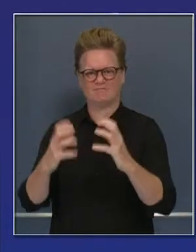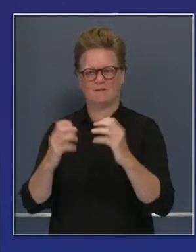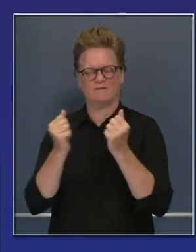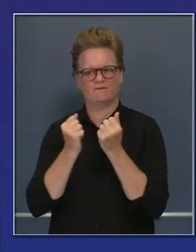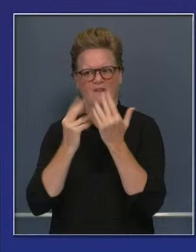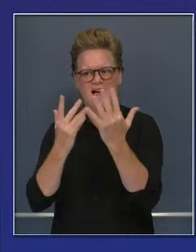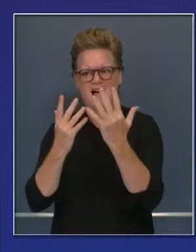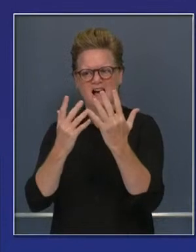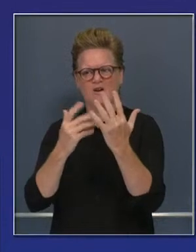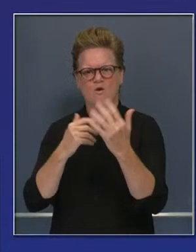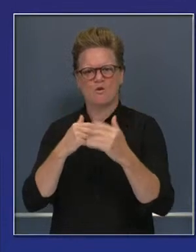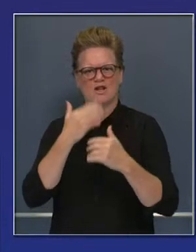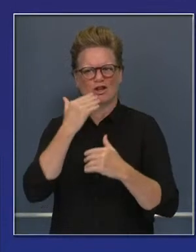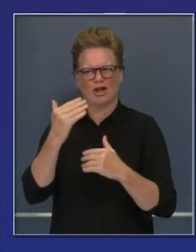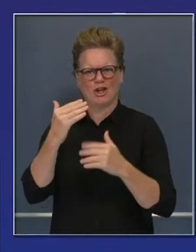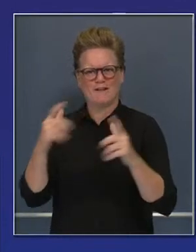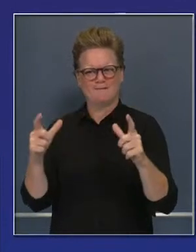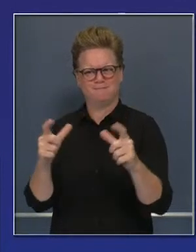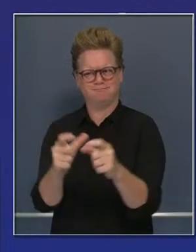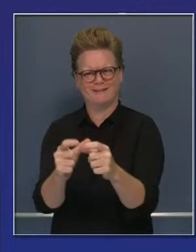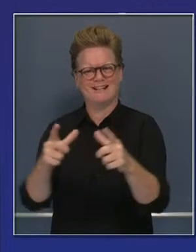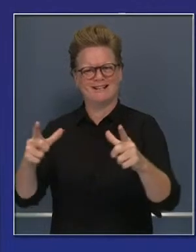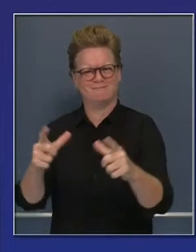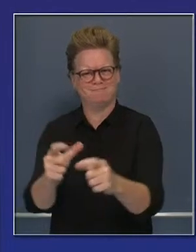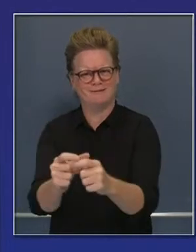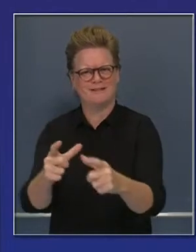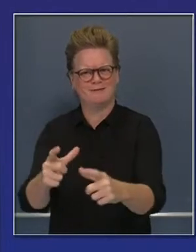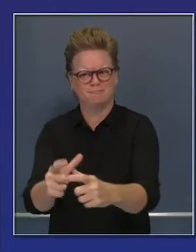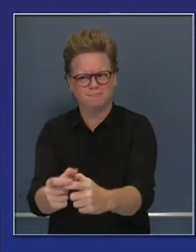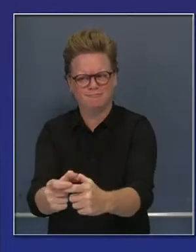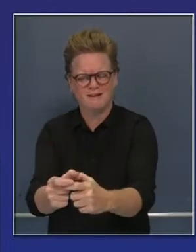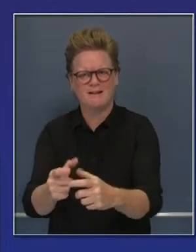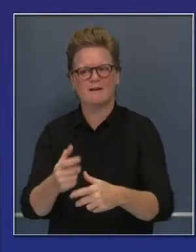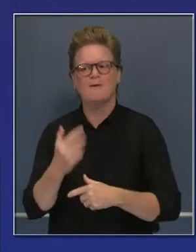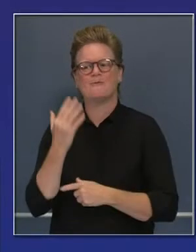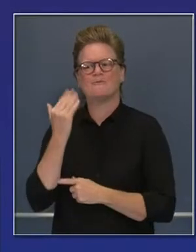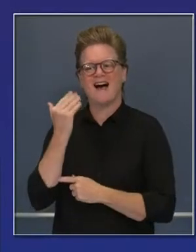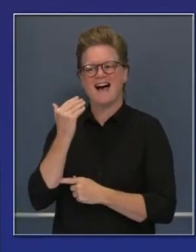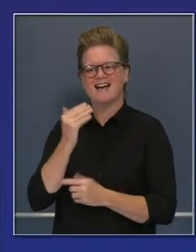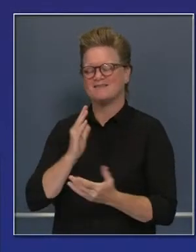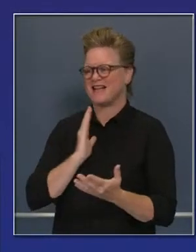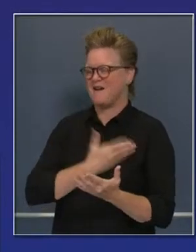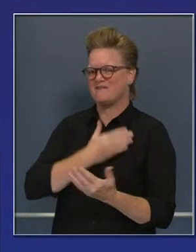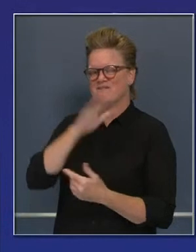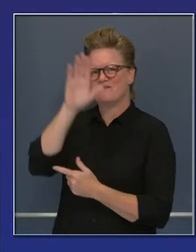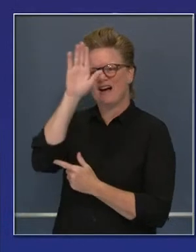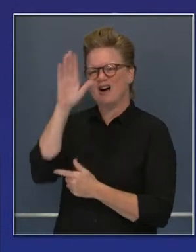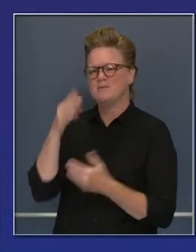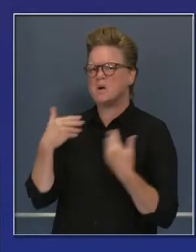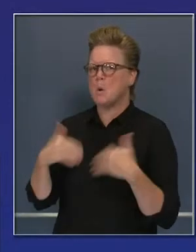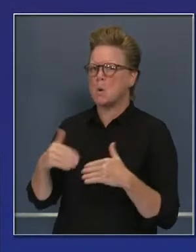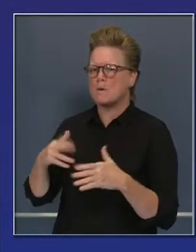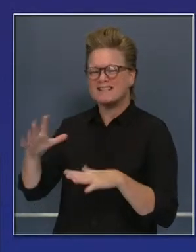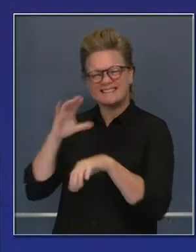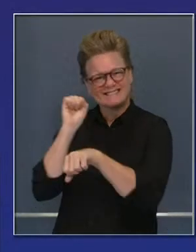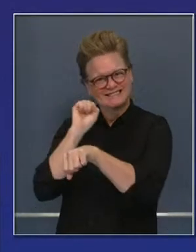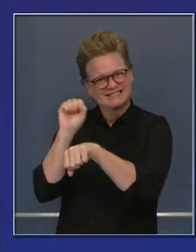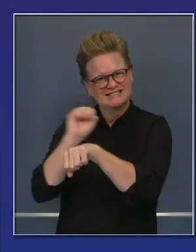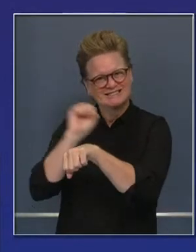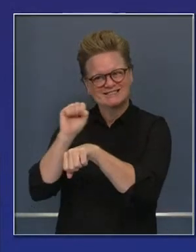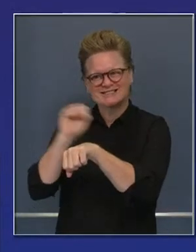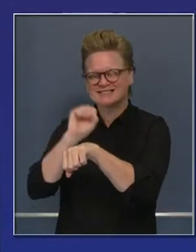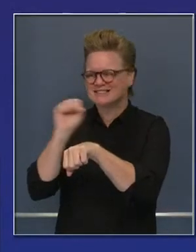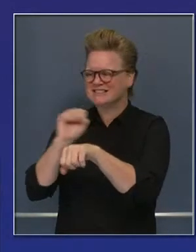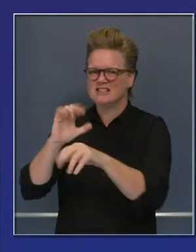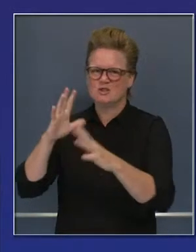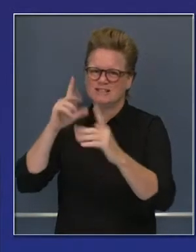example, proof point of the grit, the hard work, the determination of CAL FIRE, our mutual aid system, and our